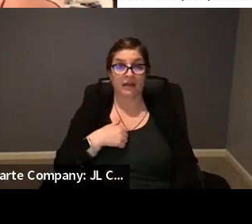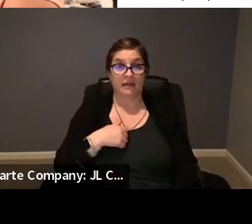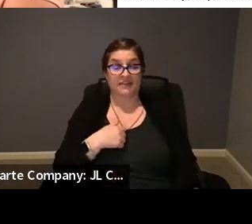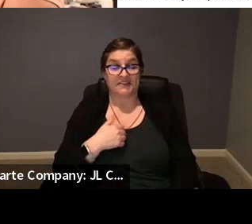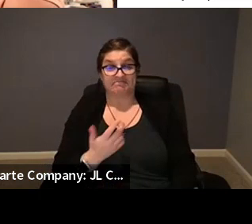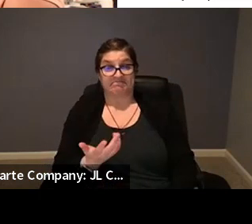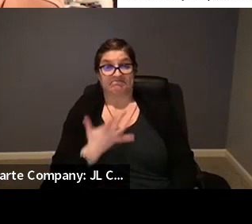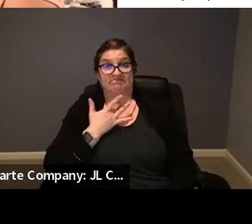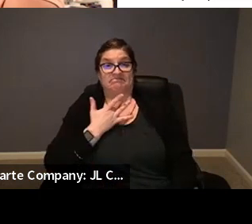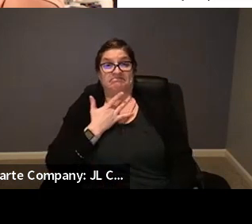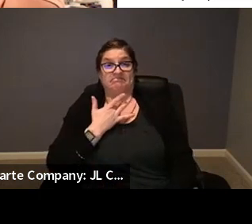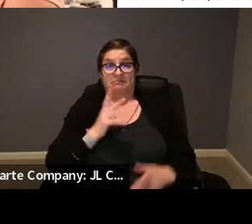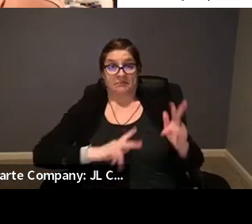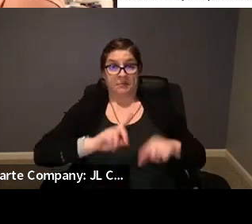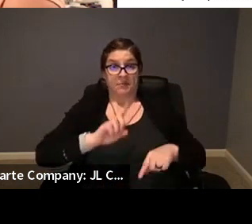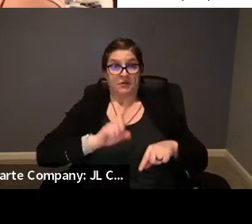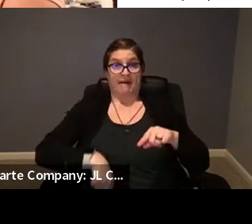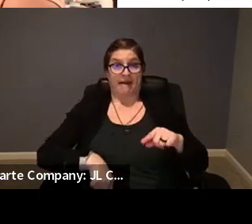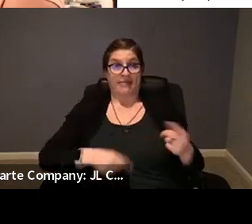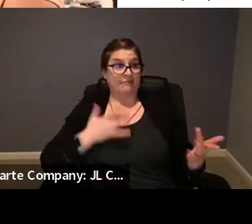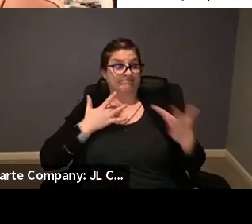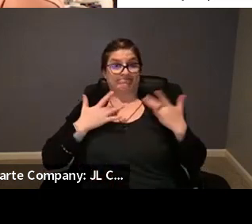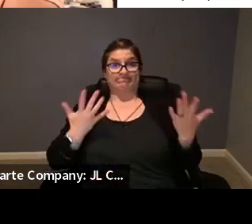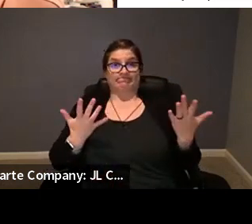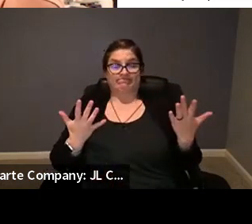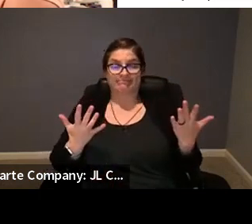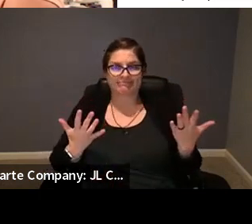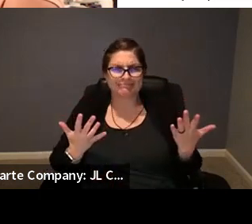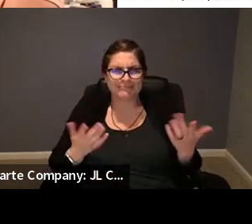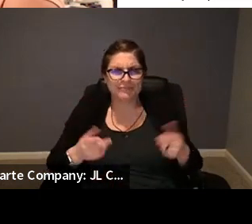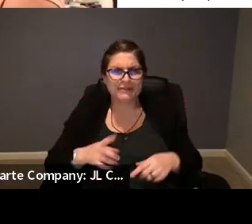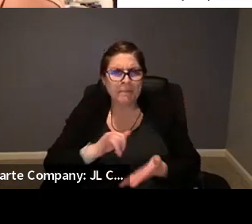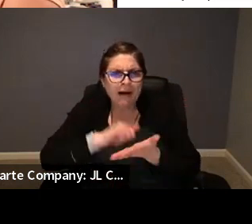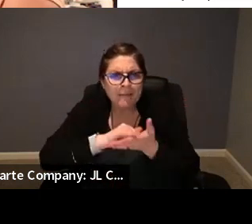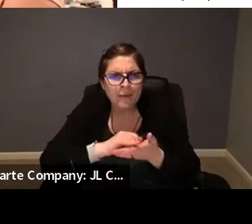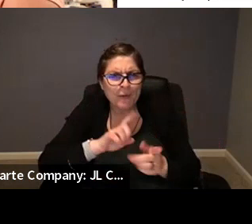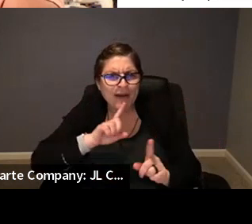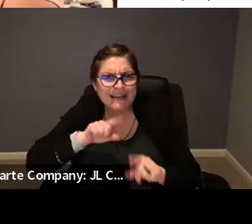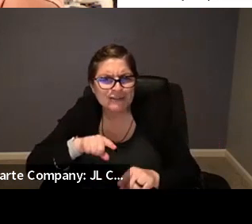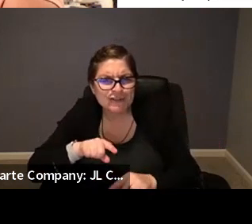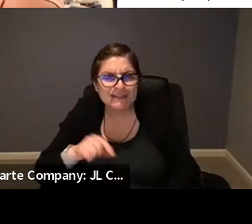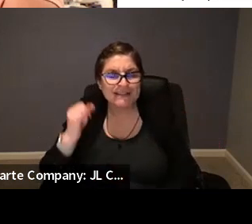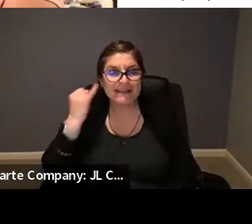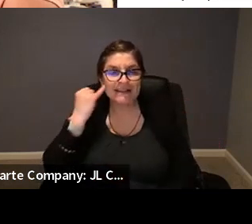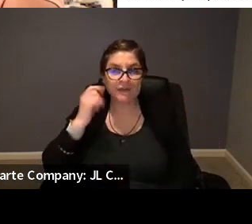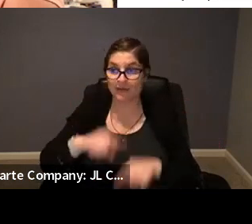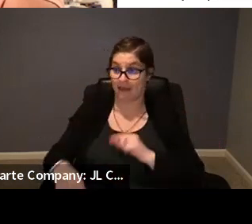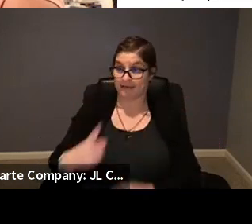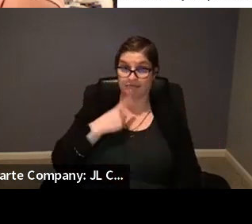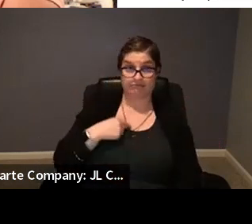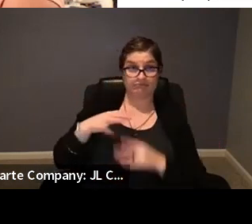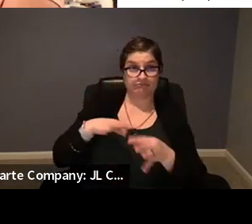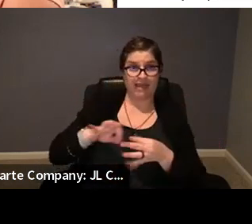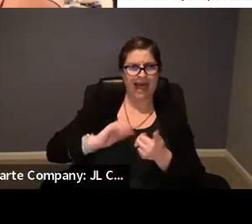they can't even answer. You know, there's no logical answer that they can give. If you can't tell me how you can